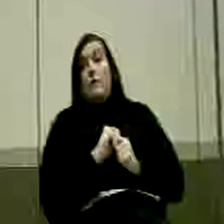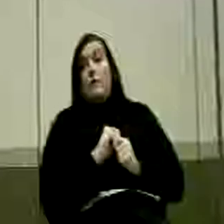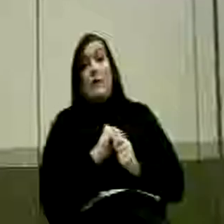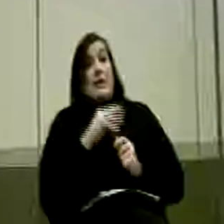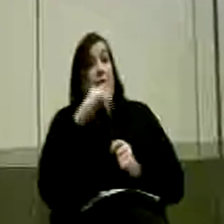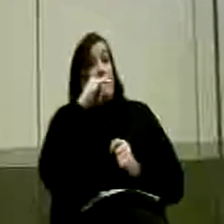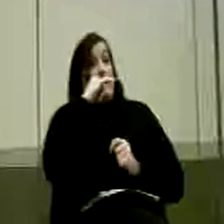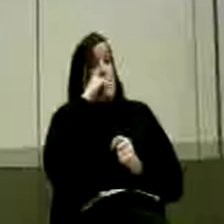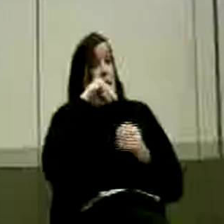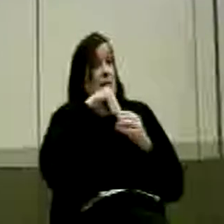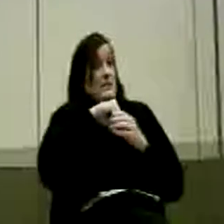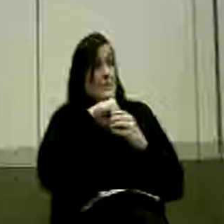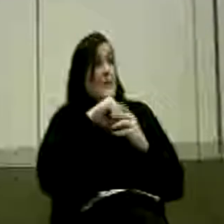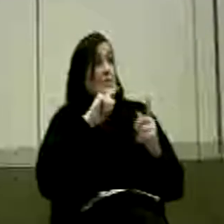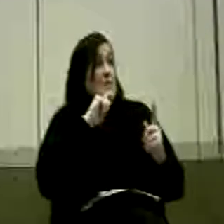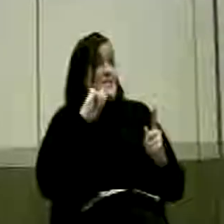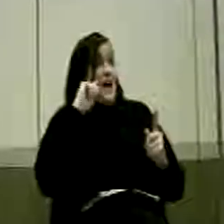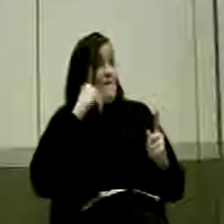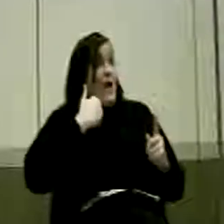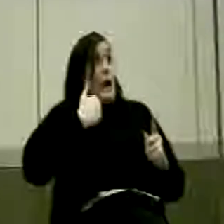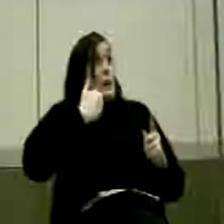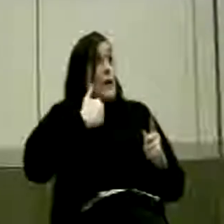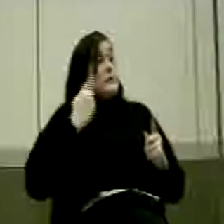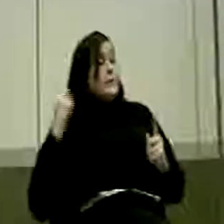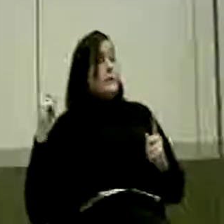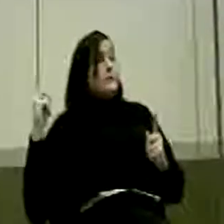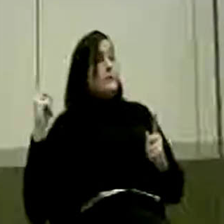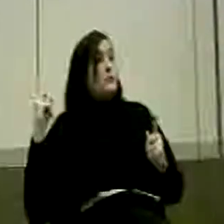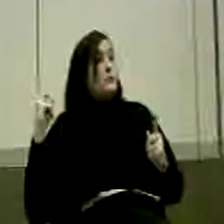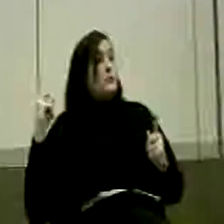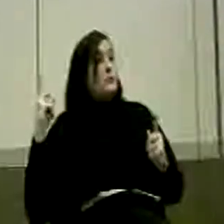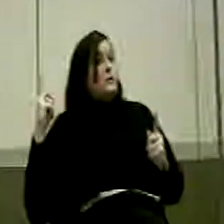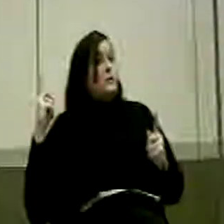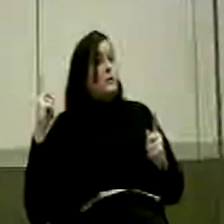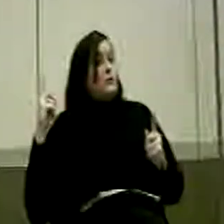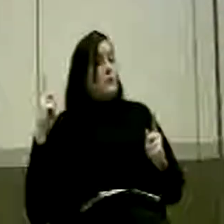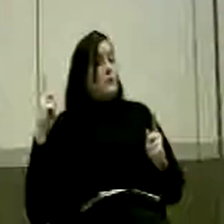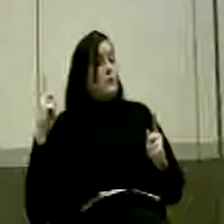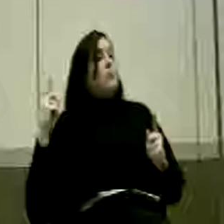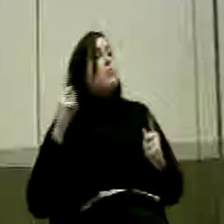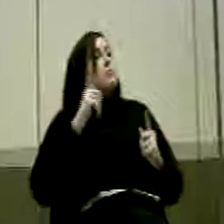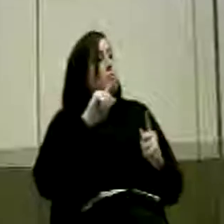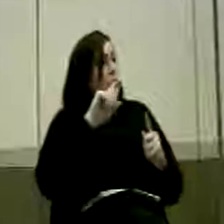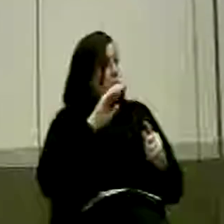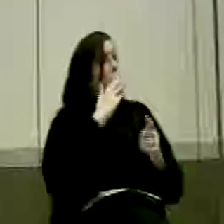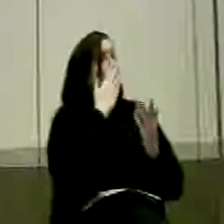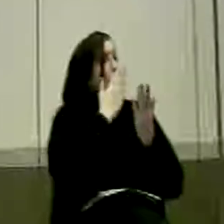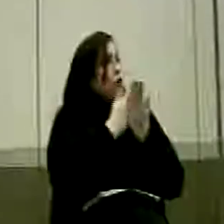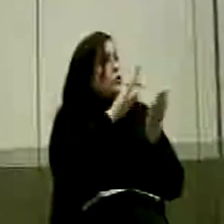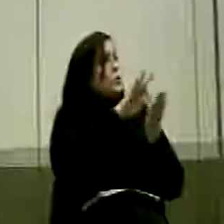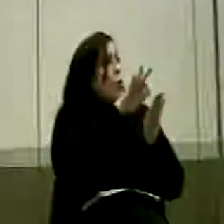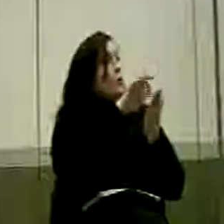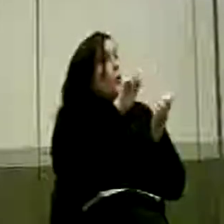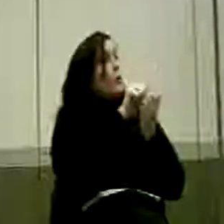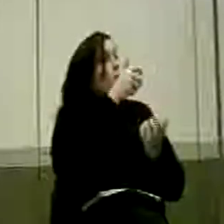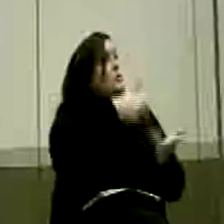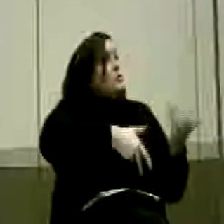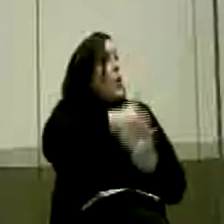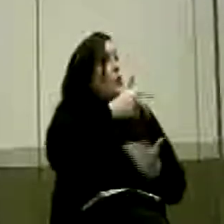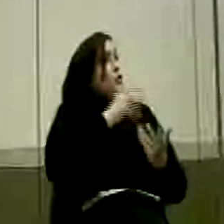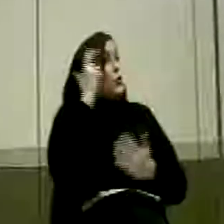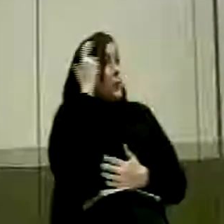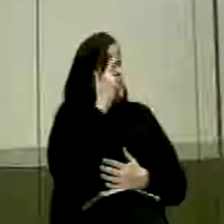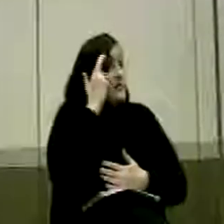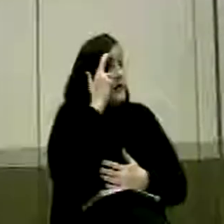these deaf adolescents here that did well with social reasoning, and similar to like their